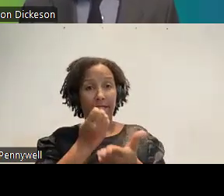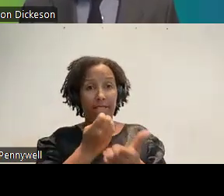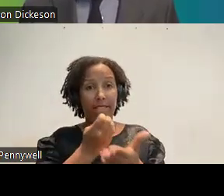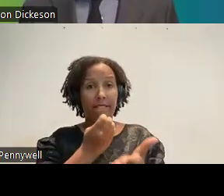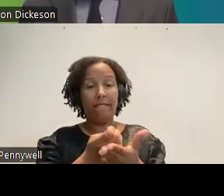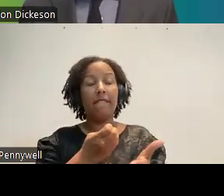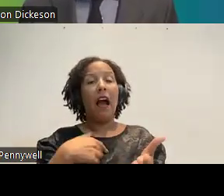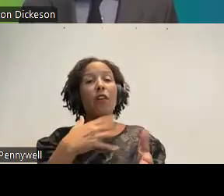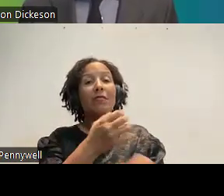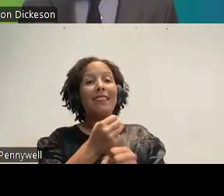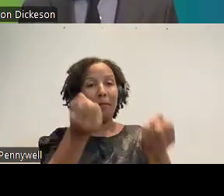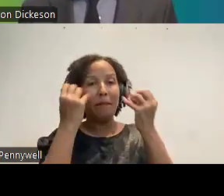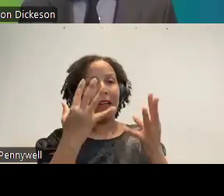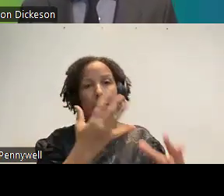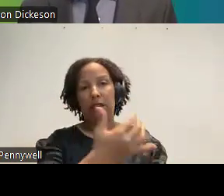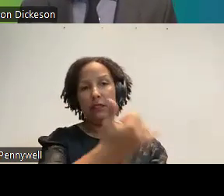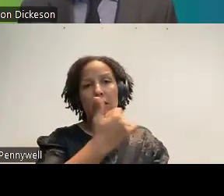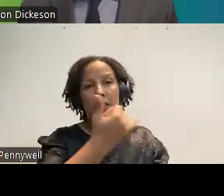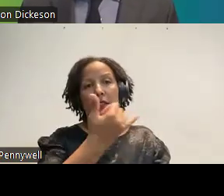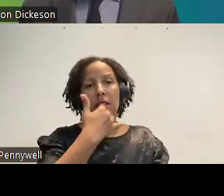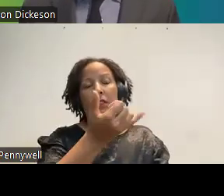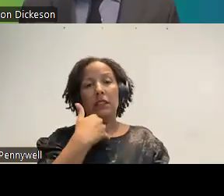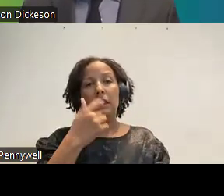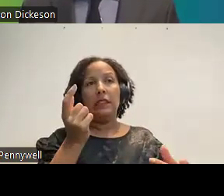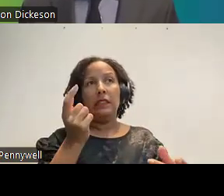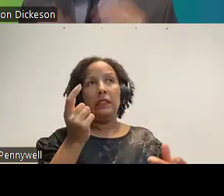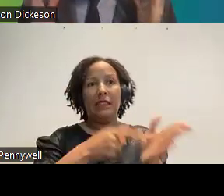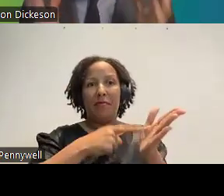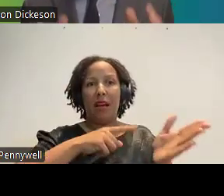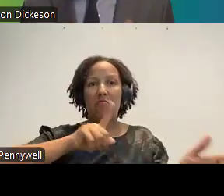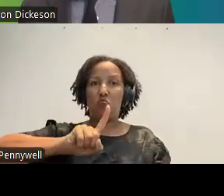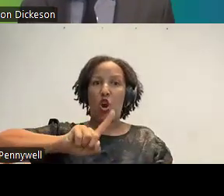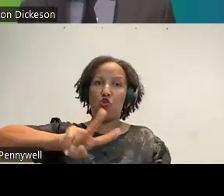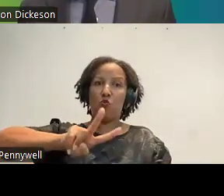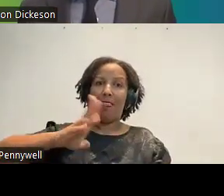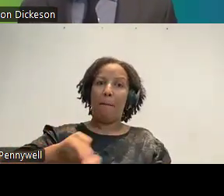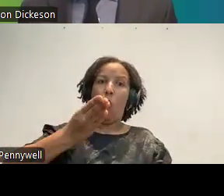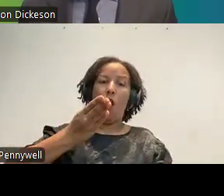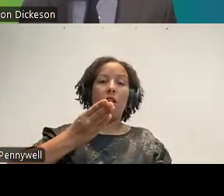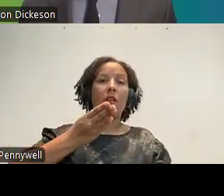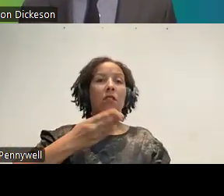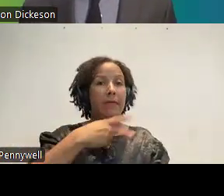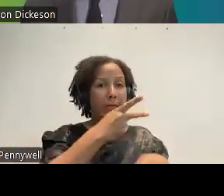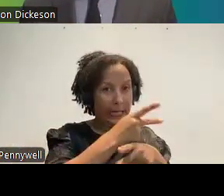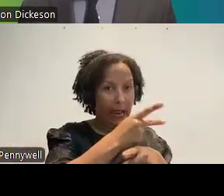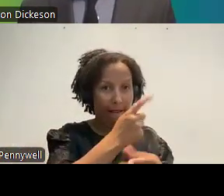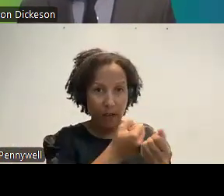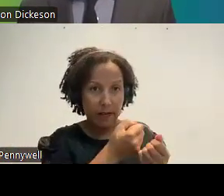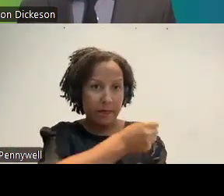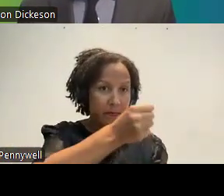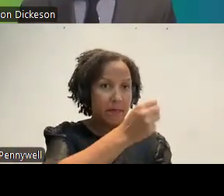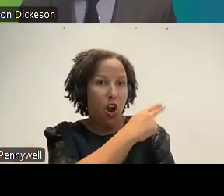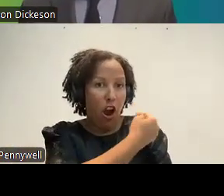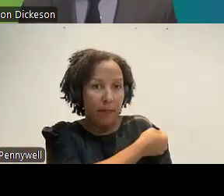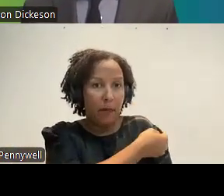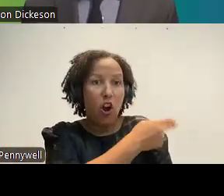calls, some of them 1, 2 in the morning after getting somebody to care, thinking that, okay, we got them covered, they're good now, where the hospital discharged them